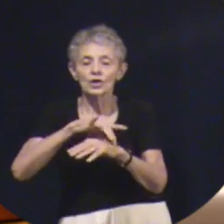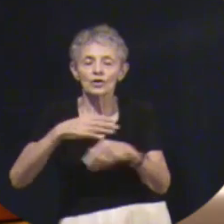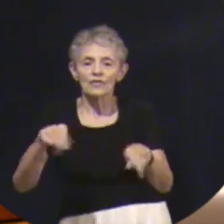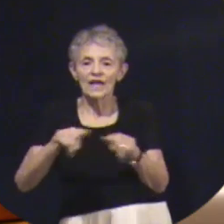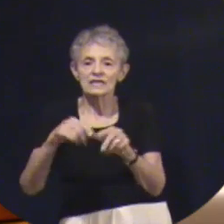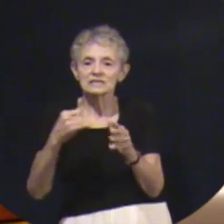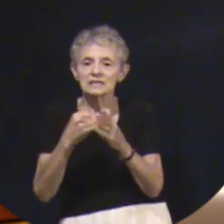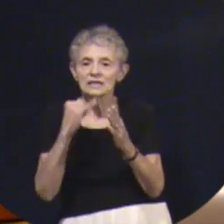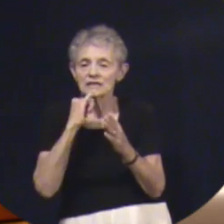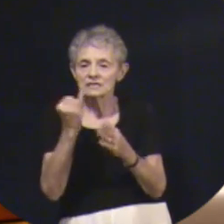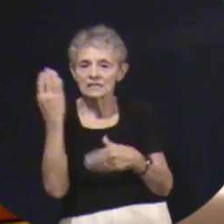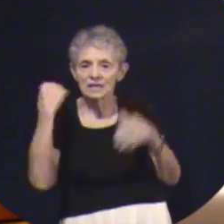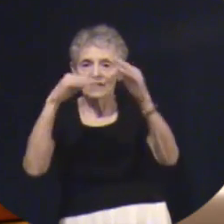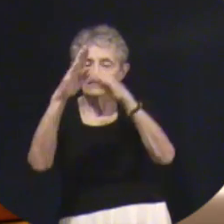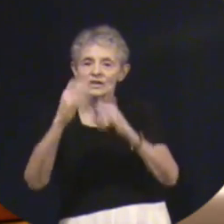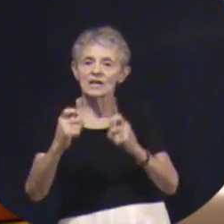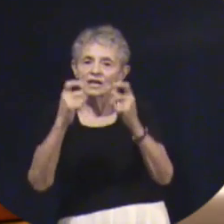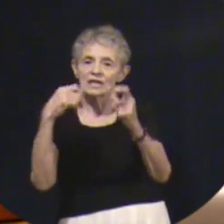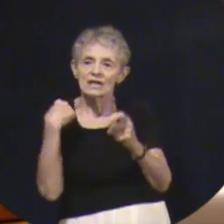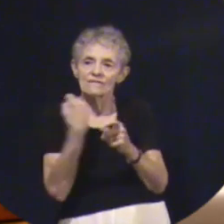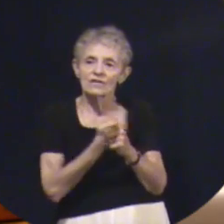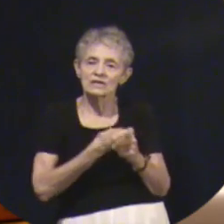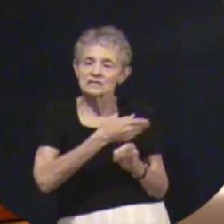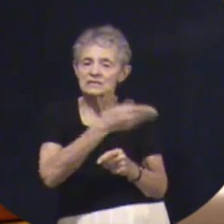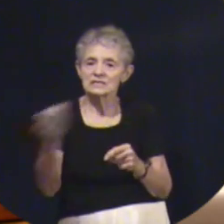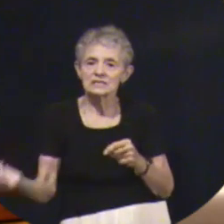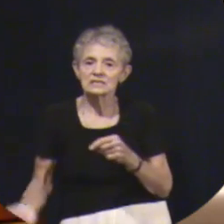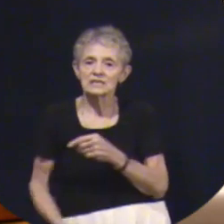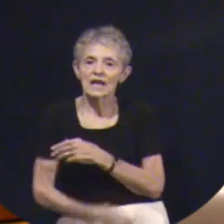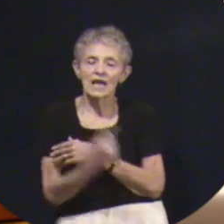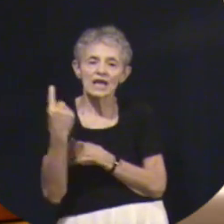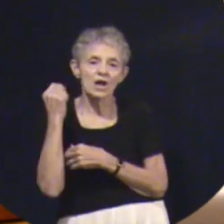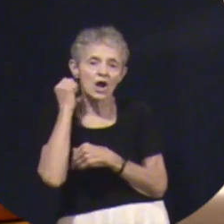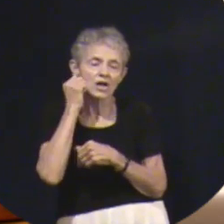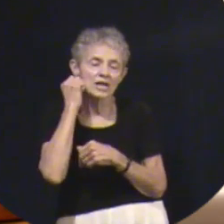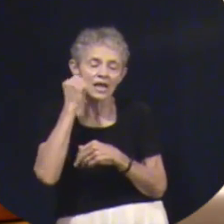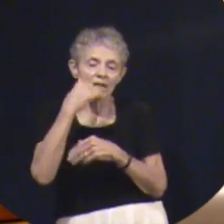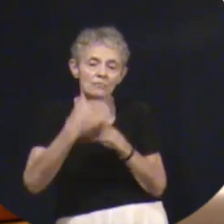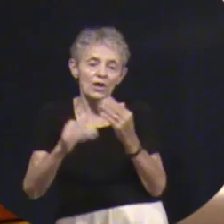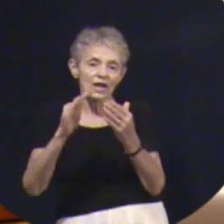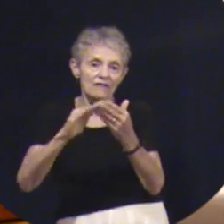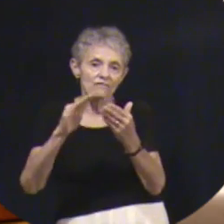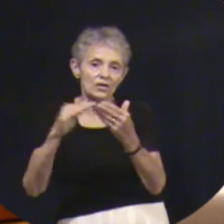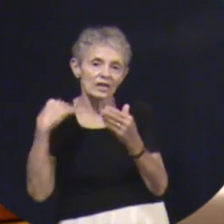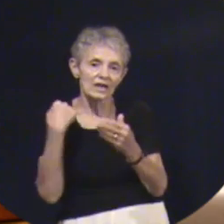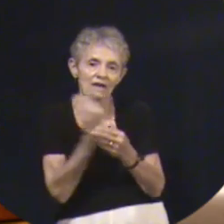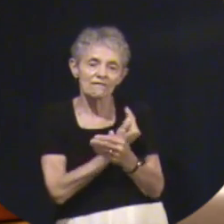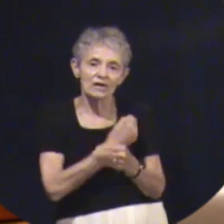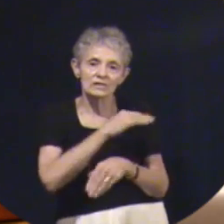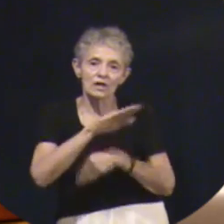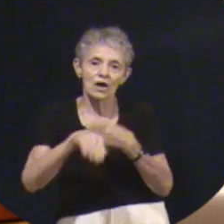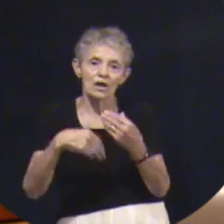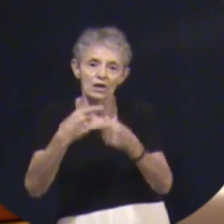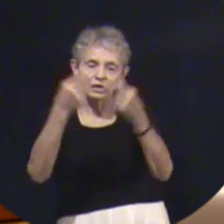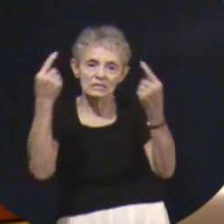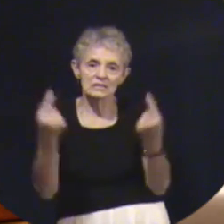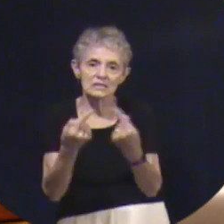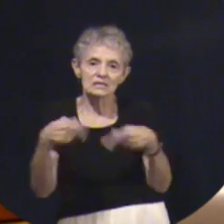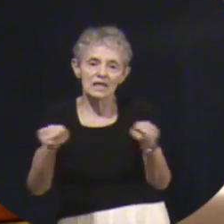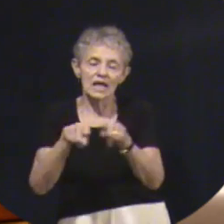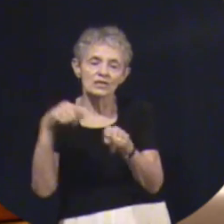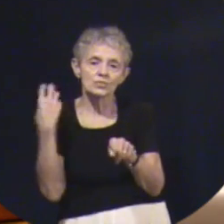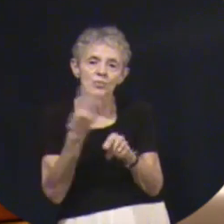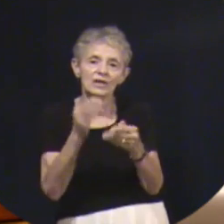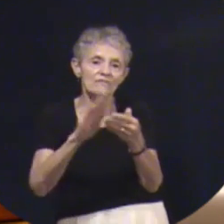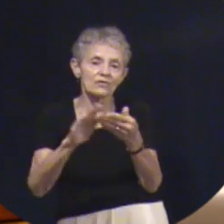is in heaven. Give us this day our daily bread, and forgive us our trespasses, as we forgive